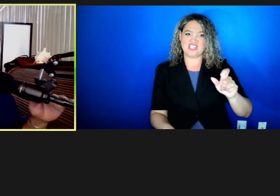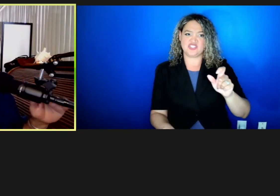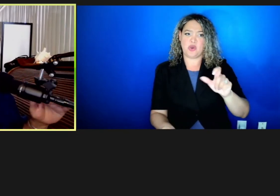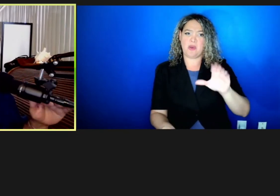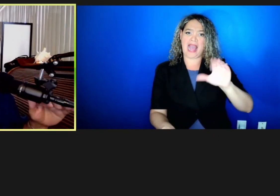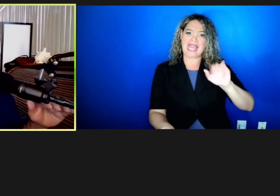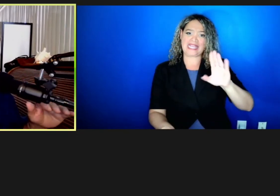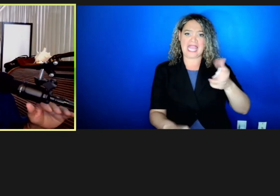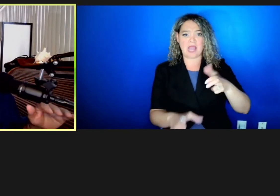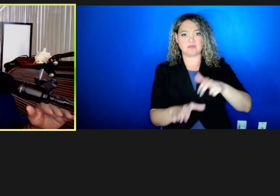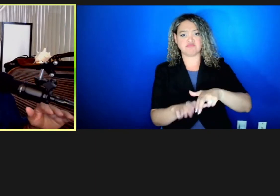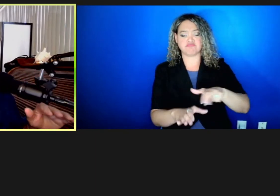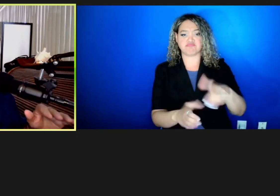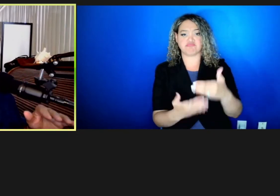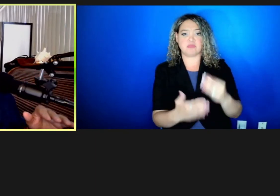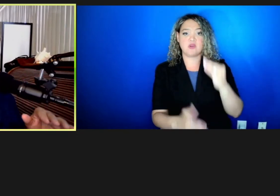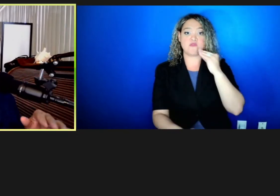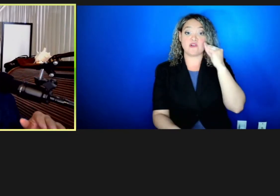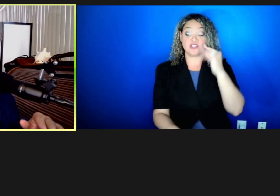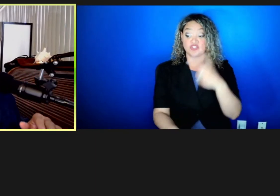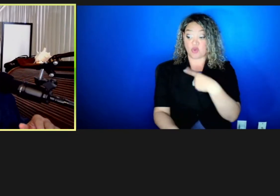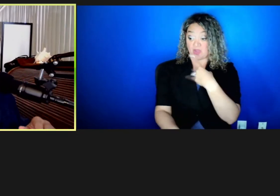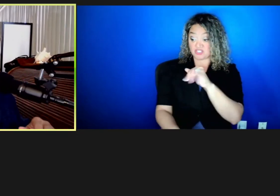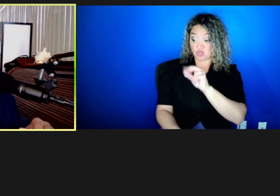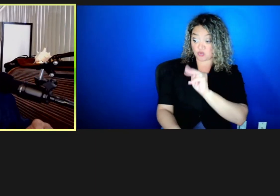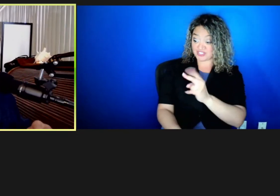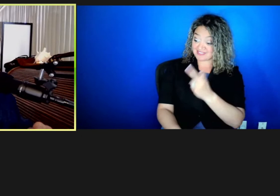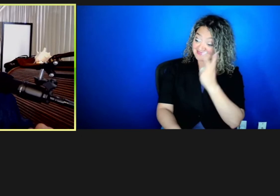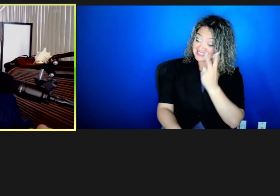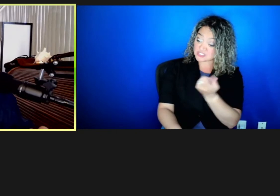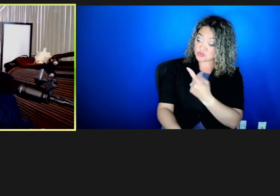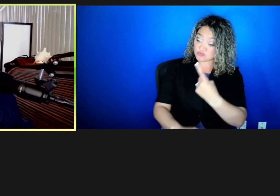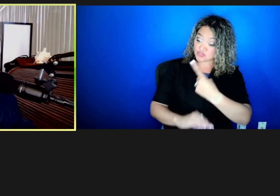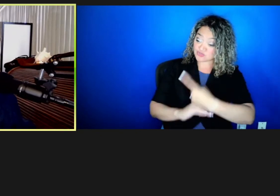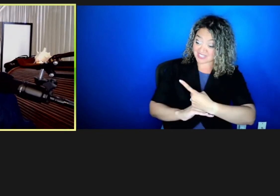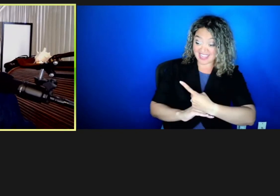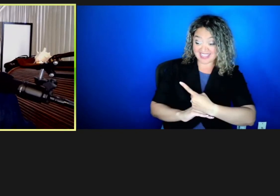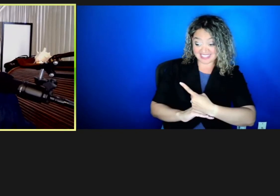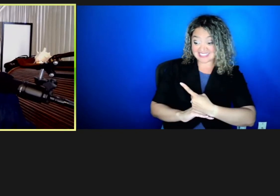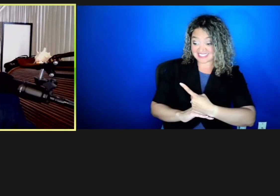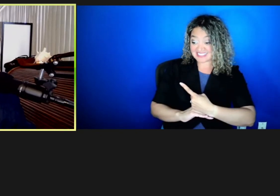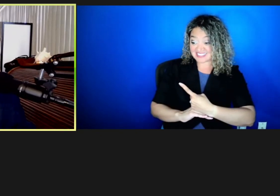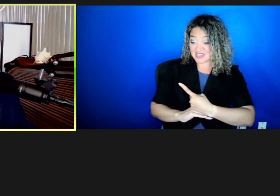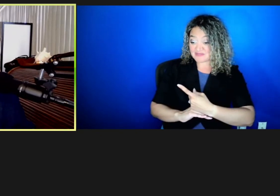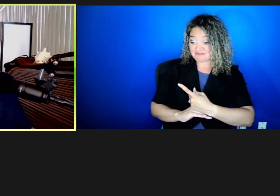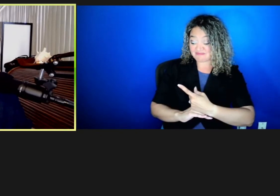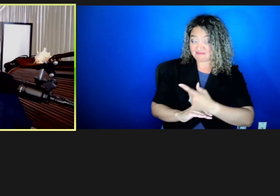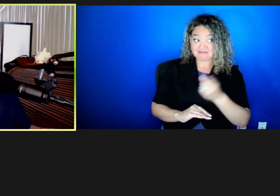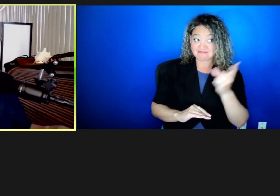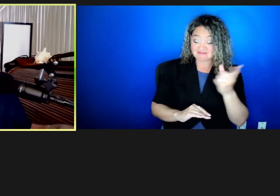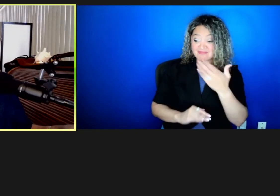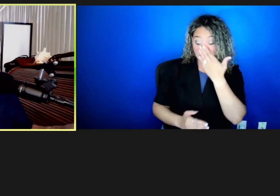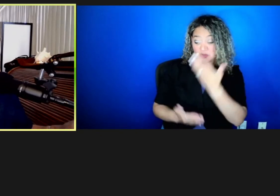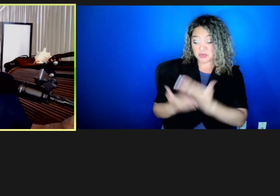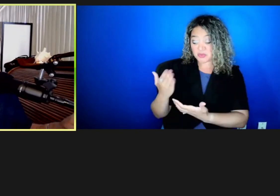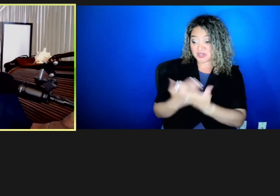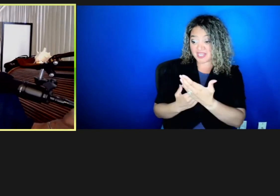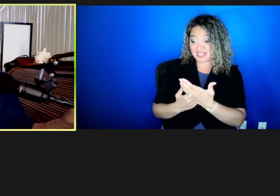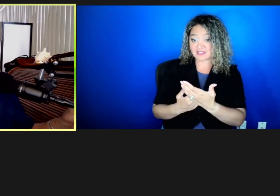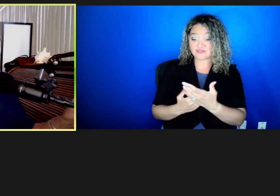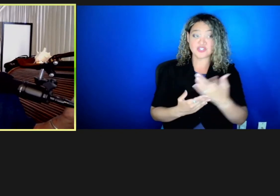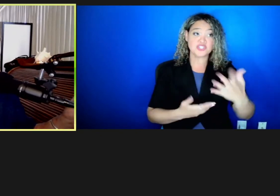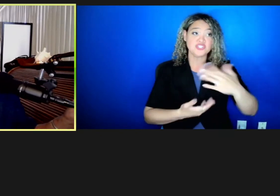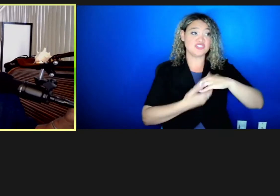I told Jean that I would see her in a few days, and that she was in good hands. She gave my hand a